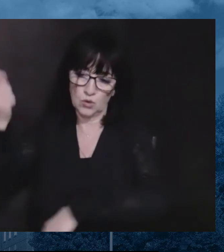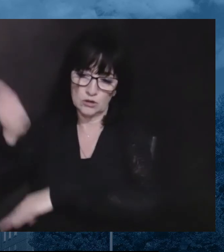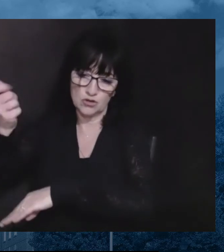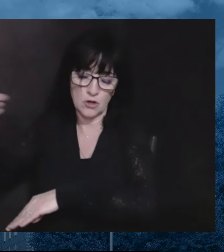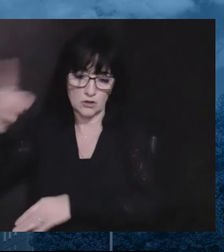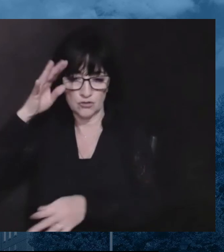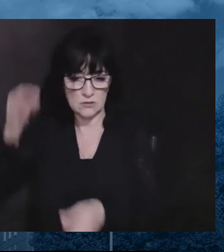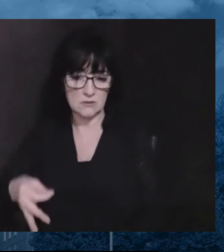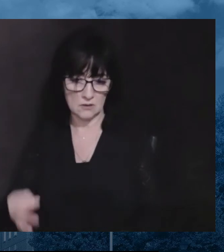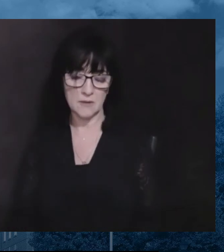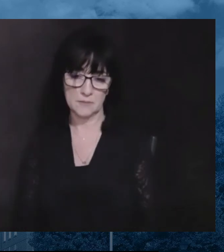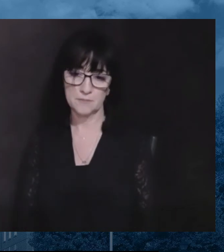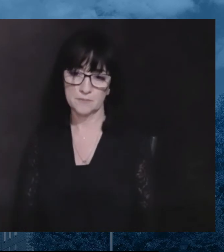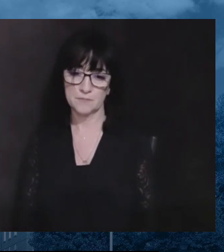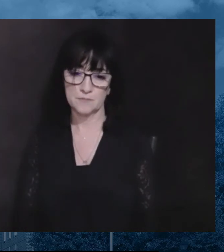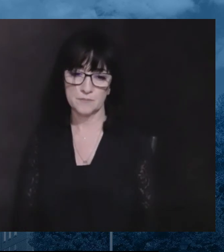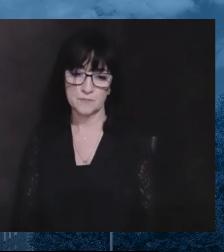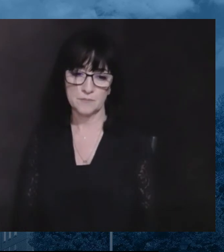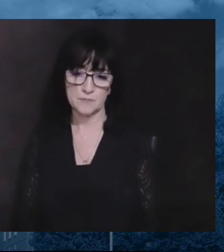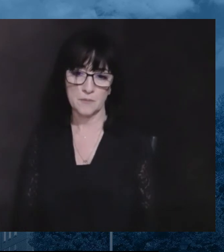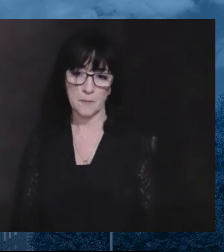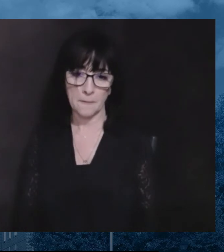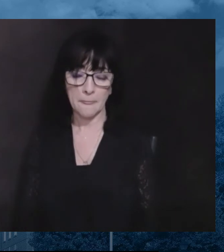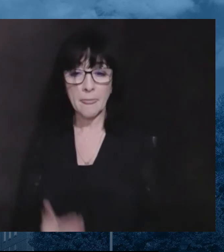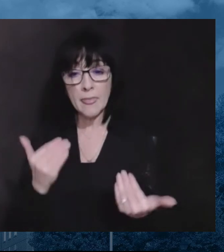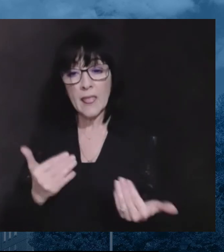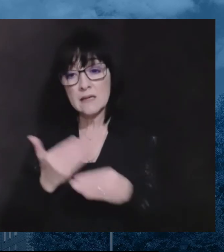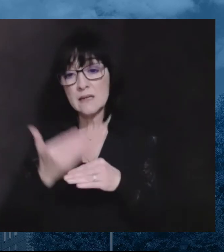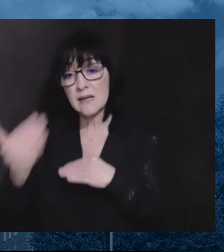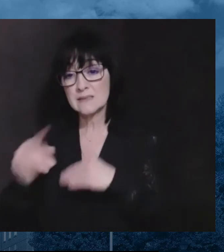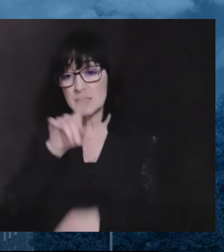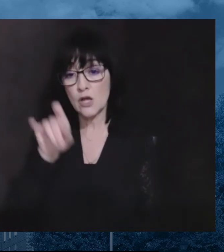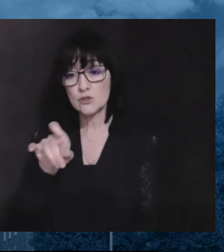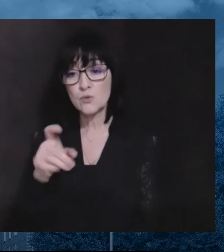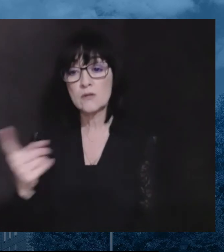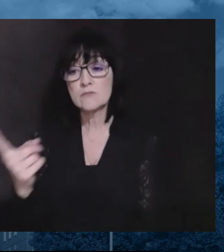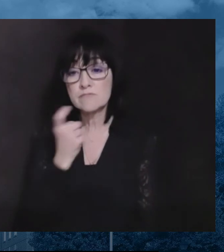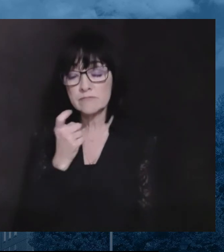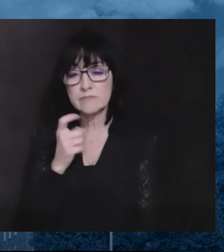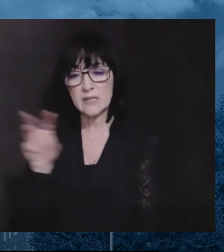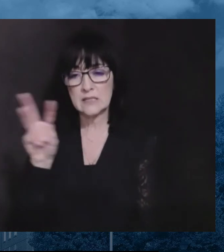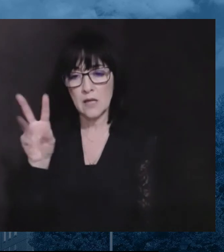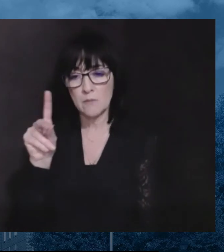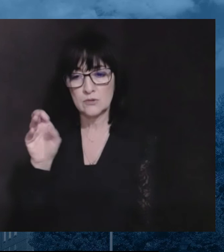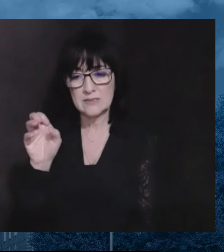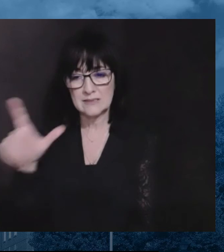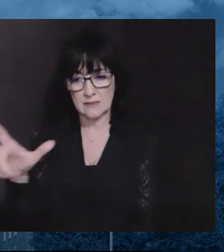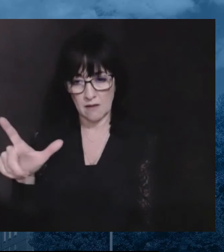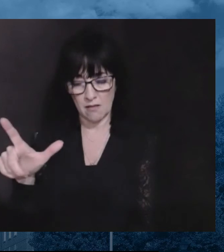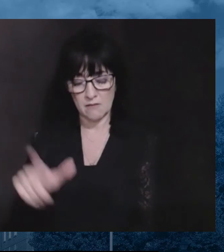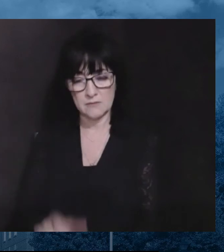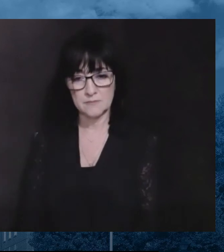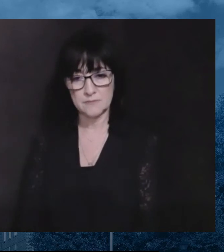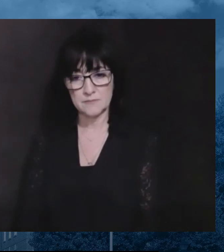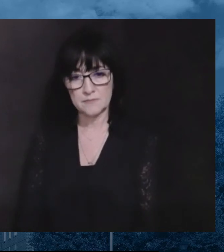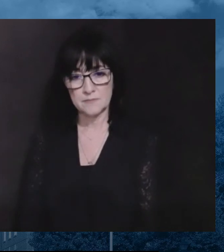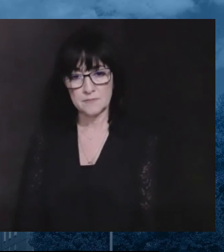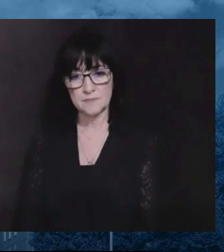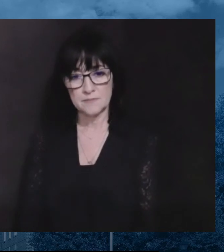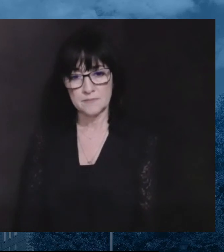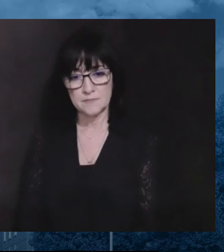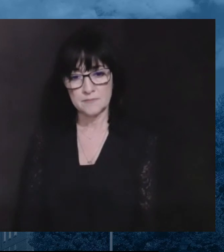All right, next we'll go to WDEL. We have Amy Cherry and Sean Green. First, we'll go to Amy Cherry.